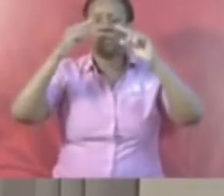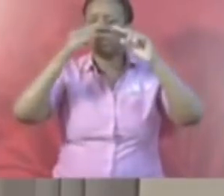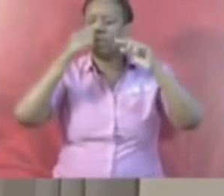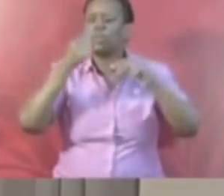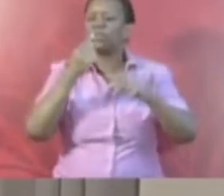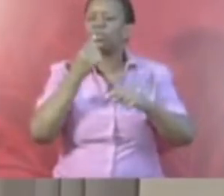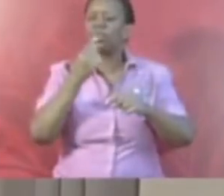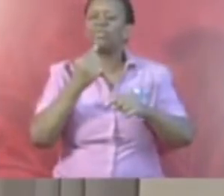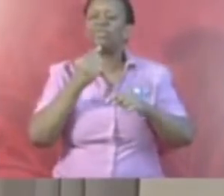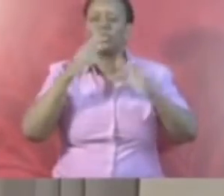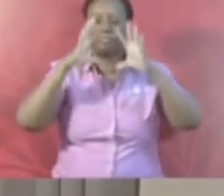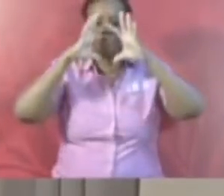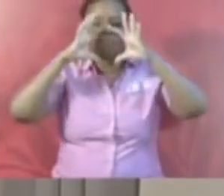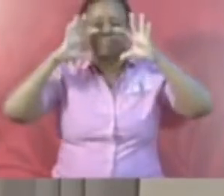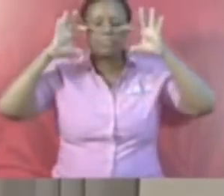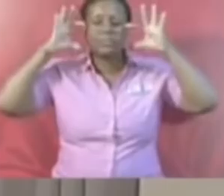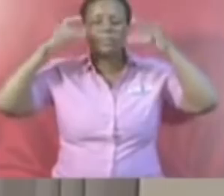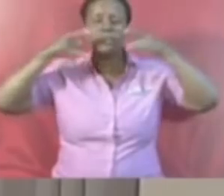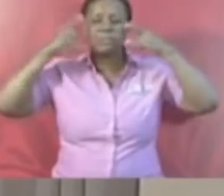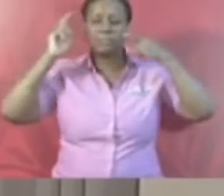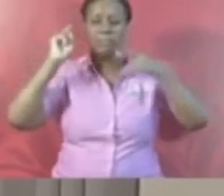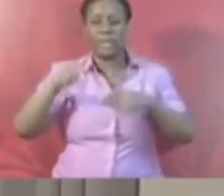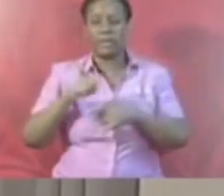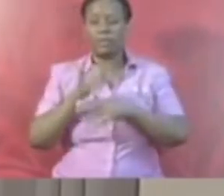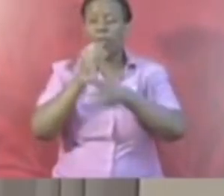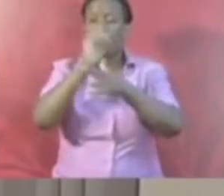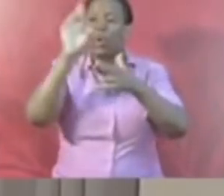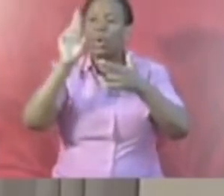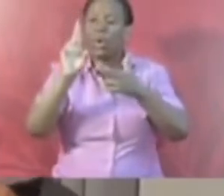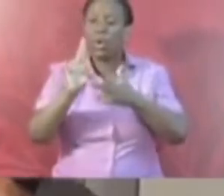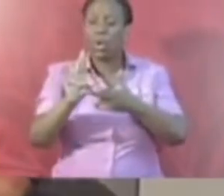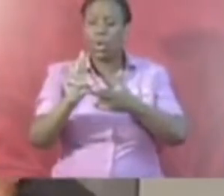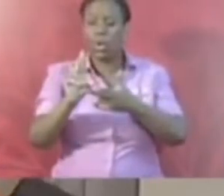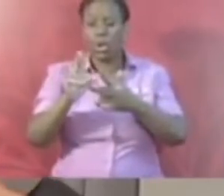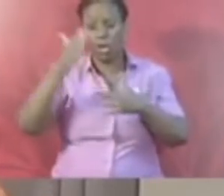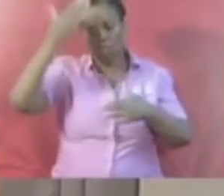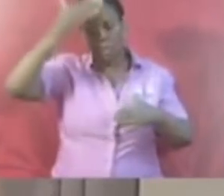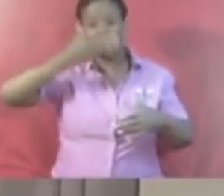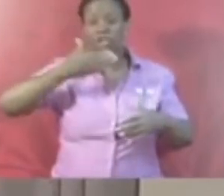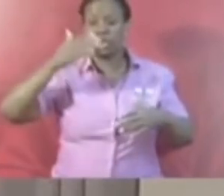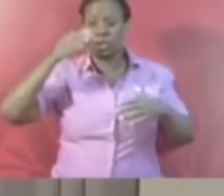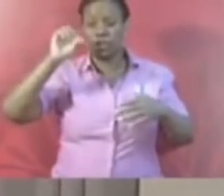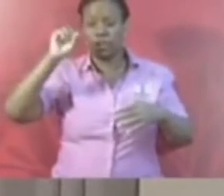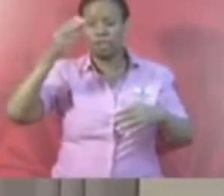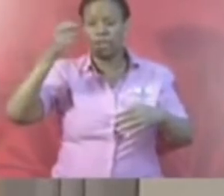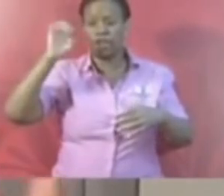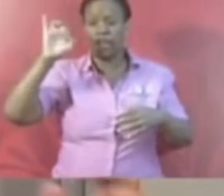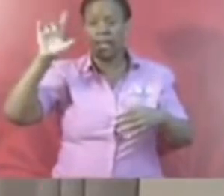or a face shield, which is this.